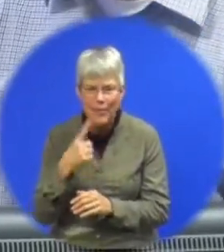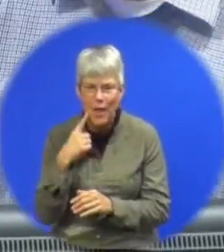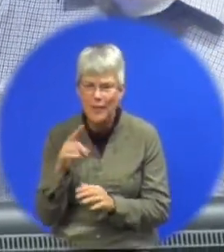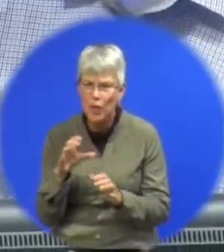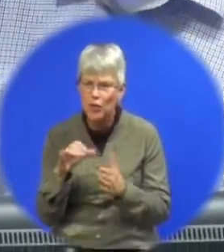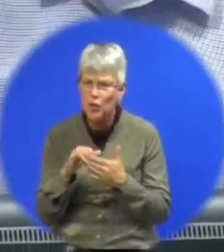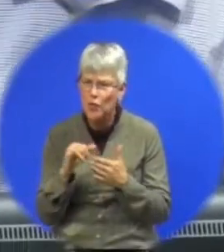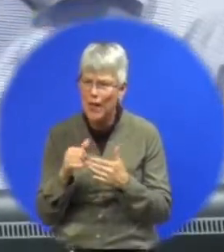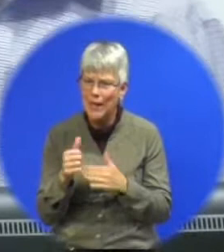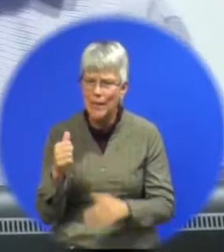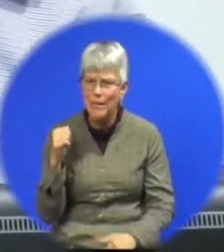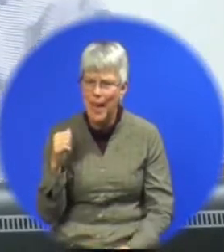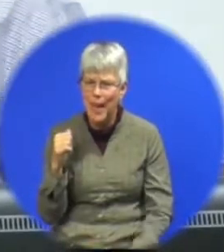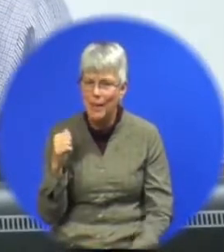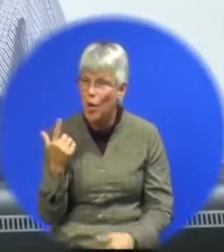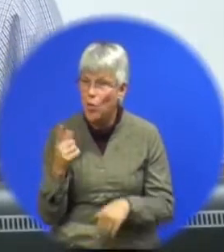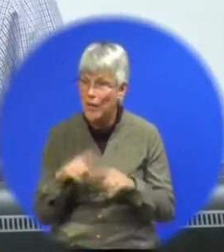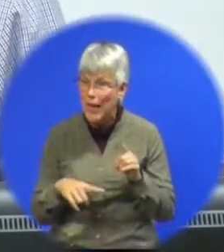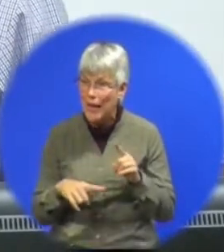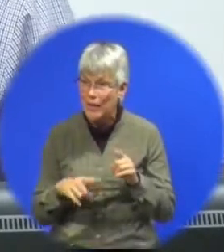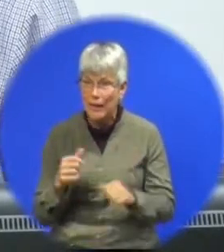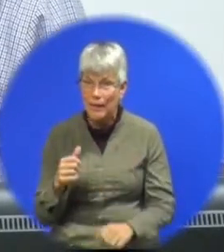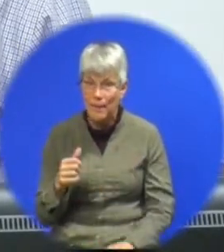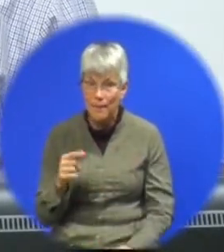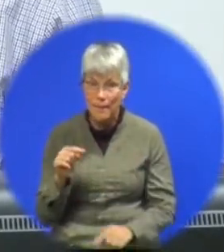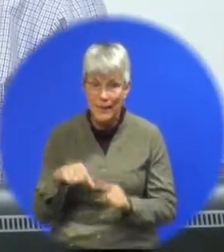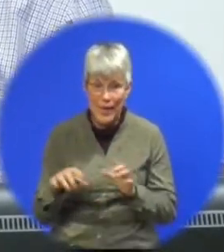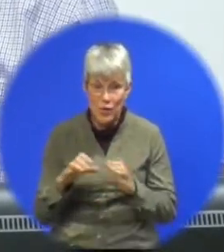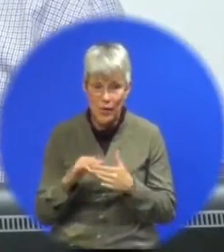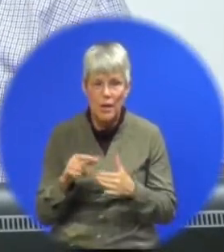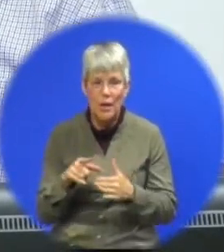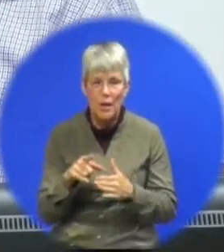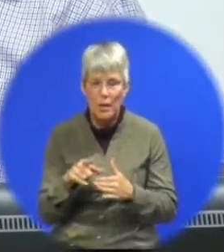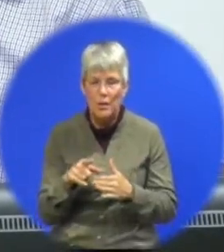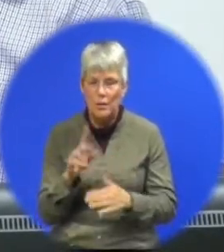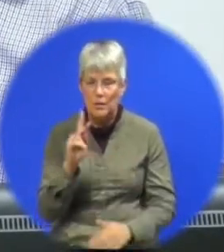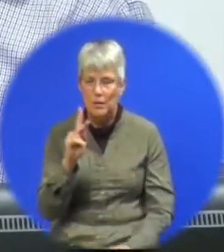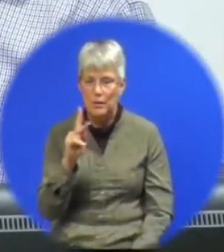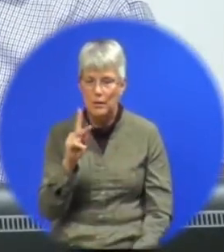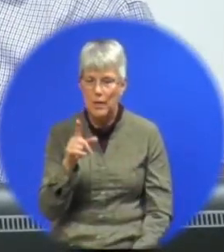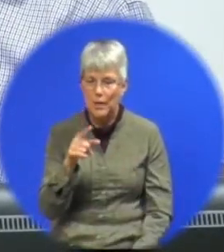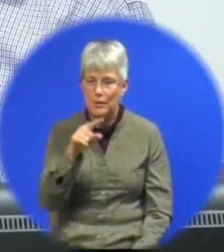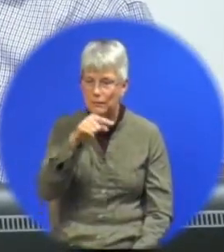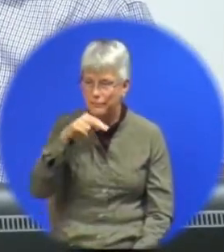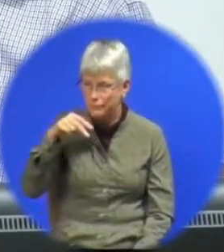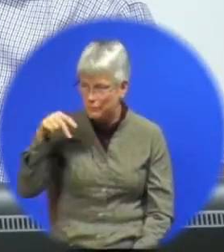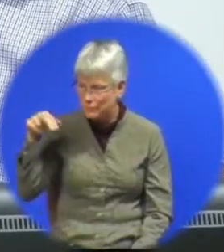in the back. Maybe they can't, huh? Chad gonna pick it up?